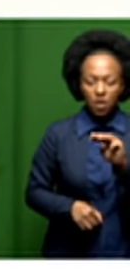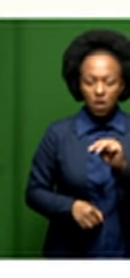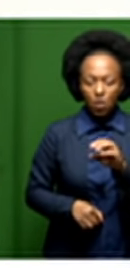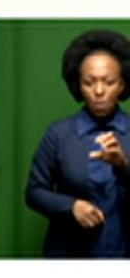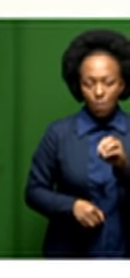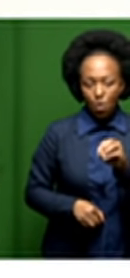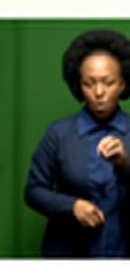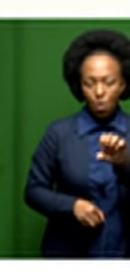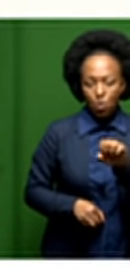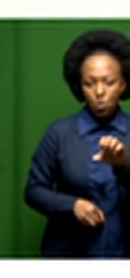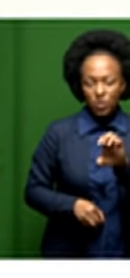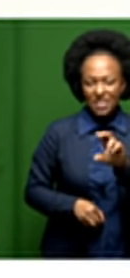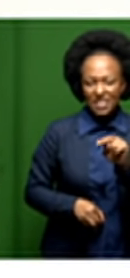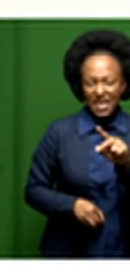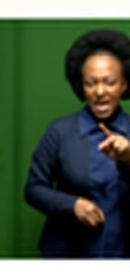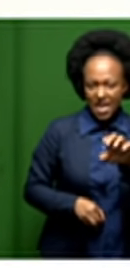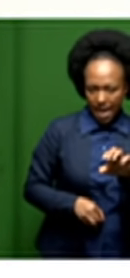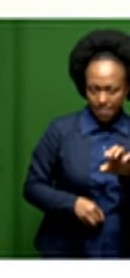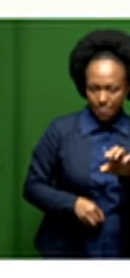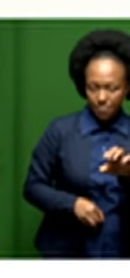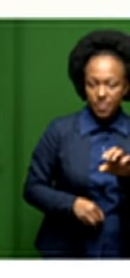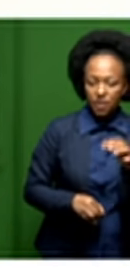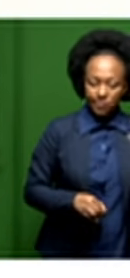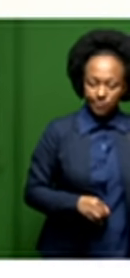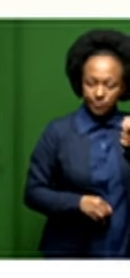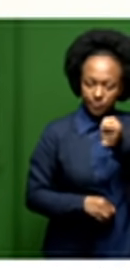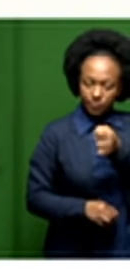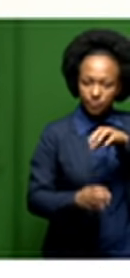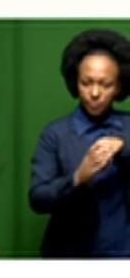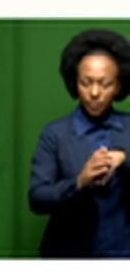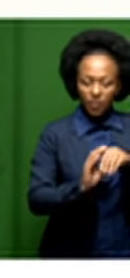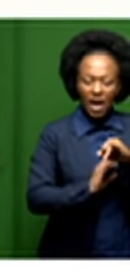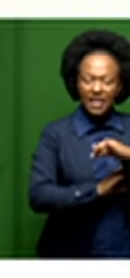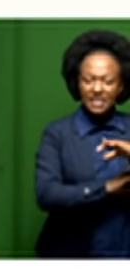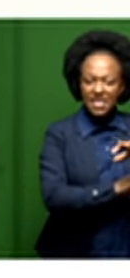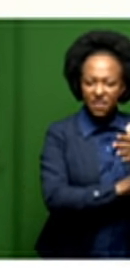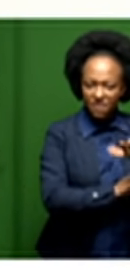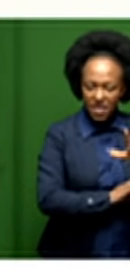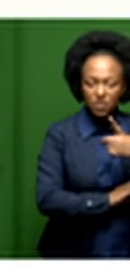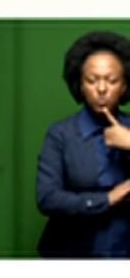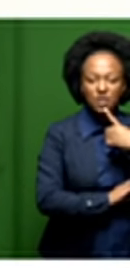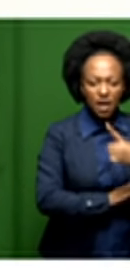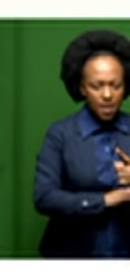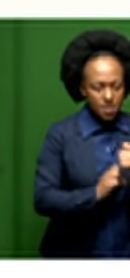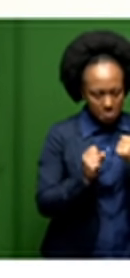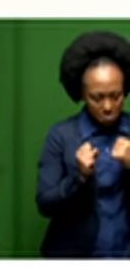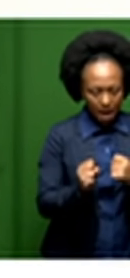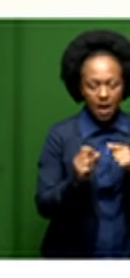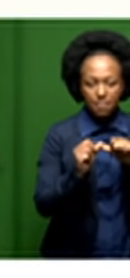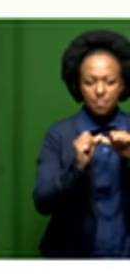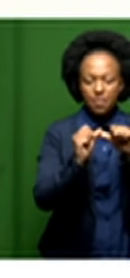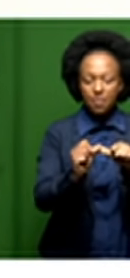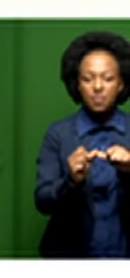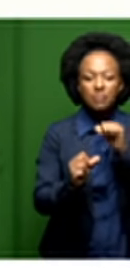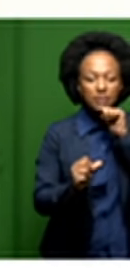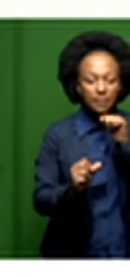brought onto the picture, the IEC has been consistent to say, even if there can be a proposal for